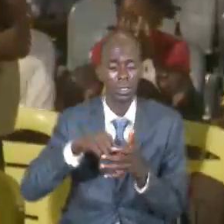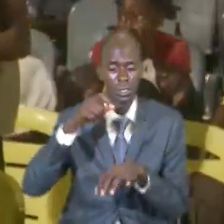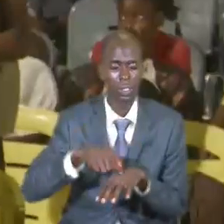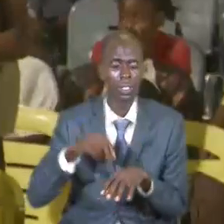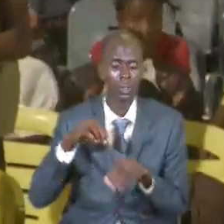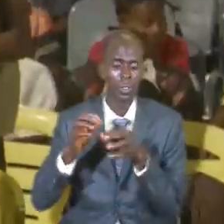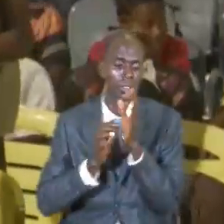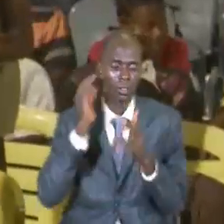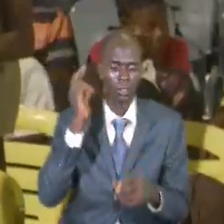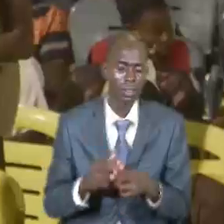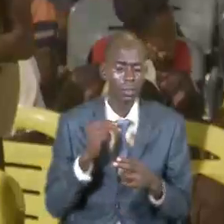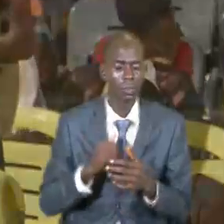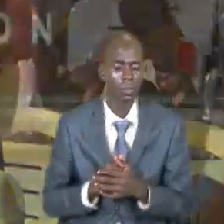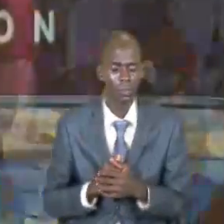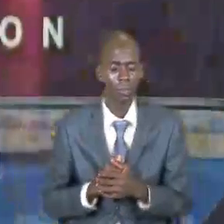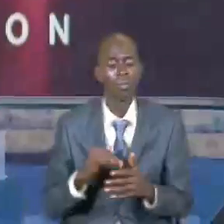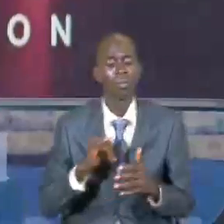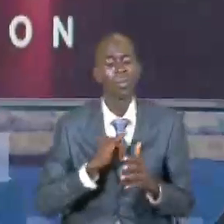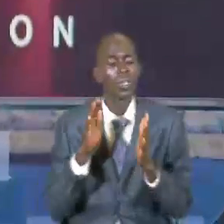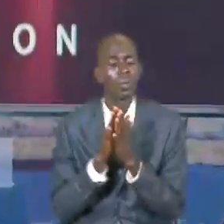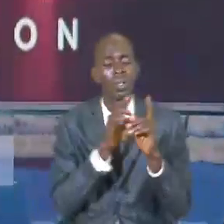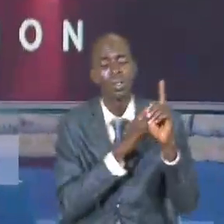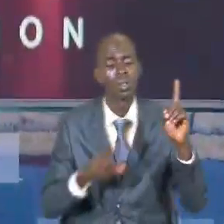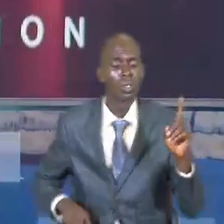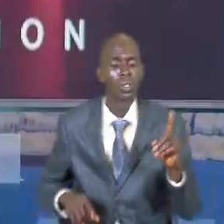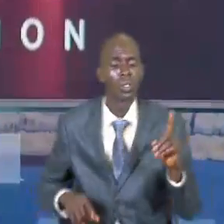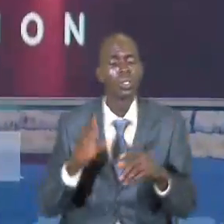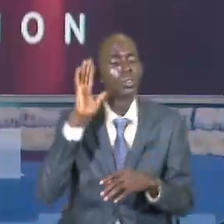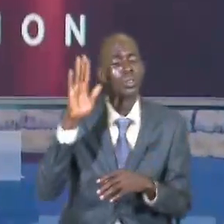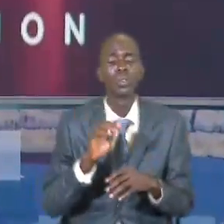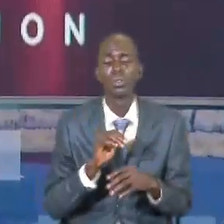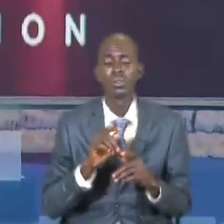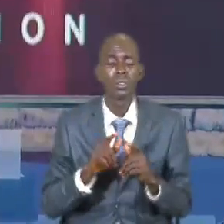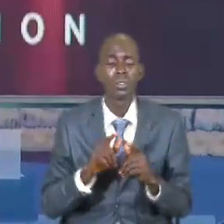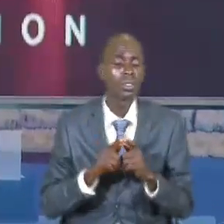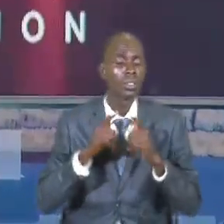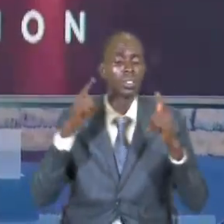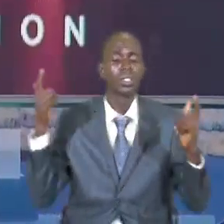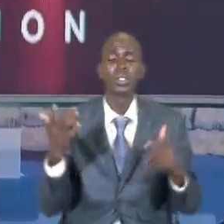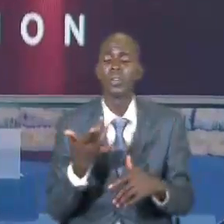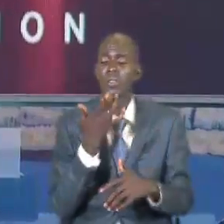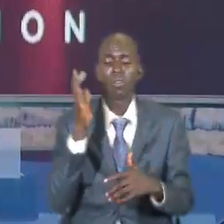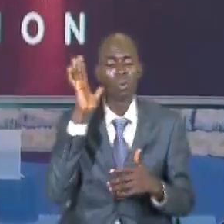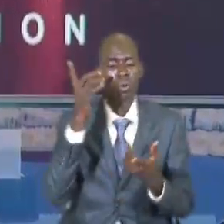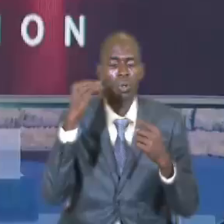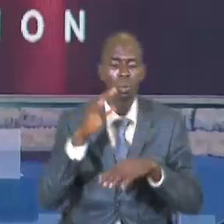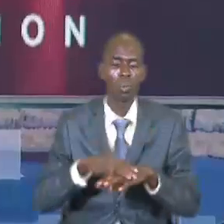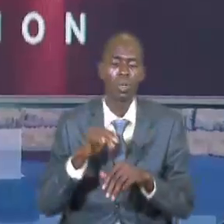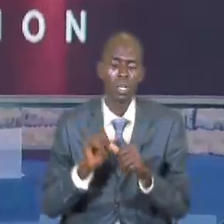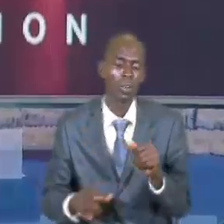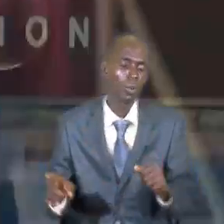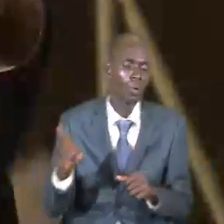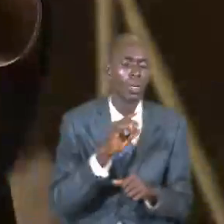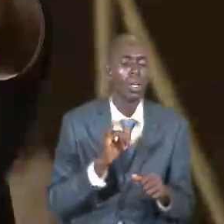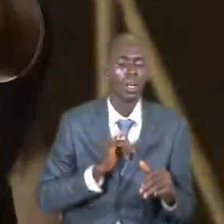I pray, Lord, your unmerited favor will come to everyone. I pray your forgiveness will come to